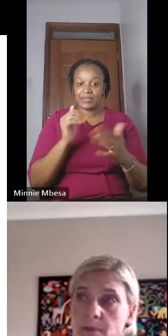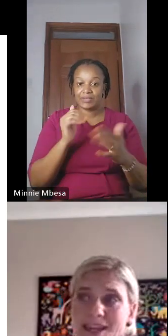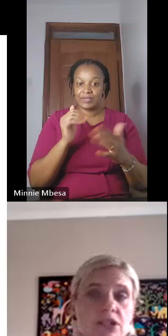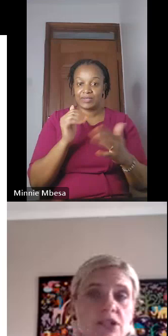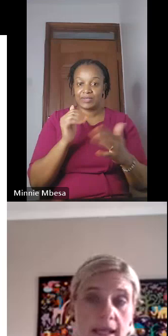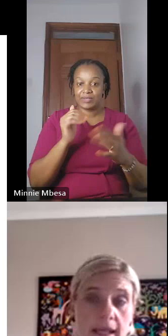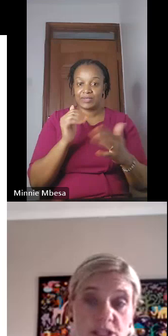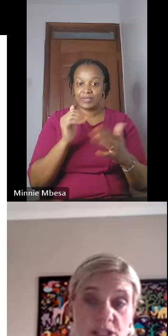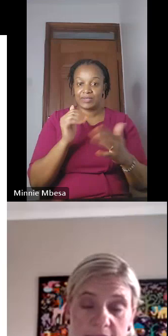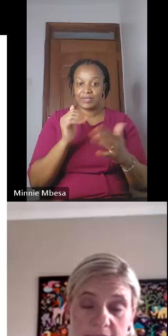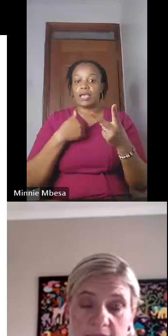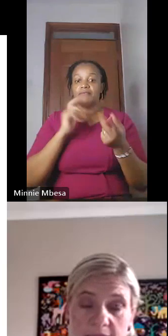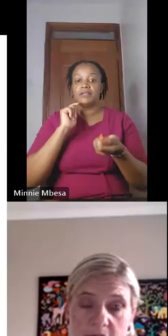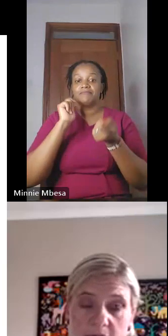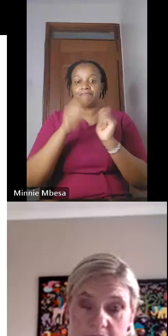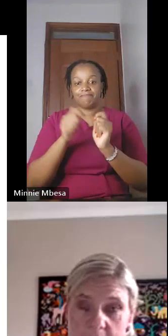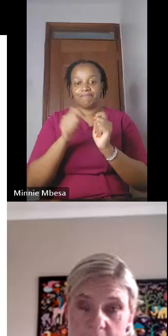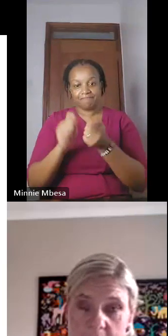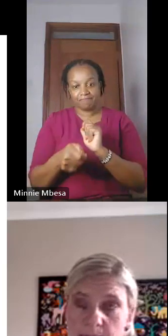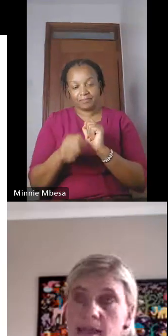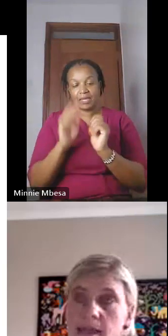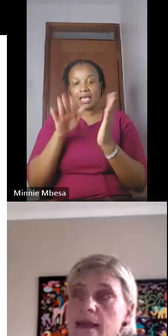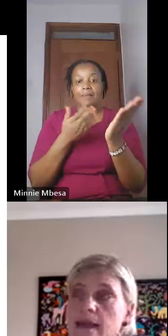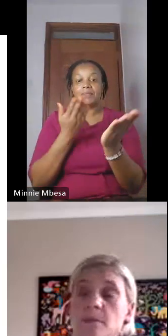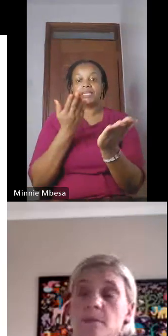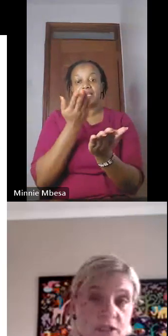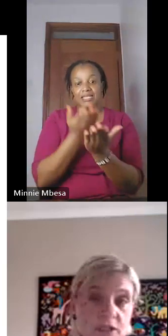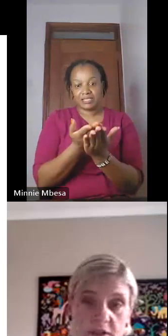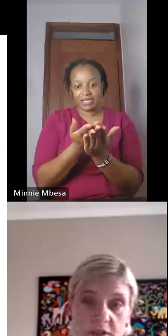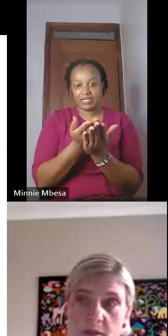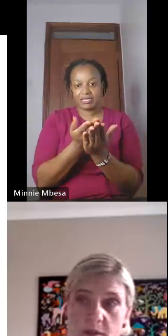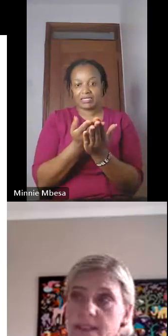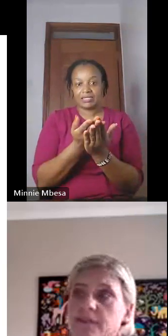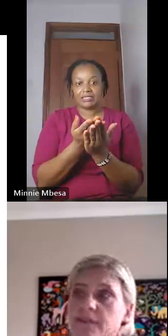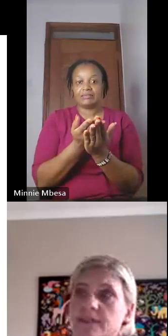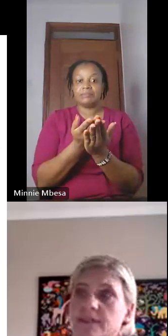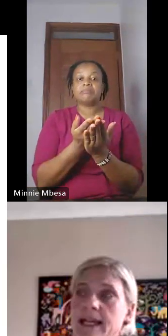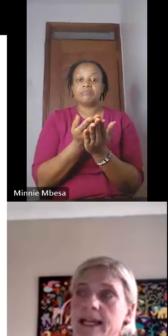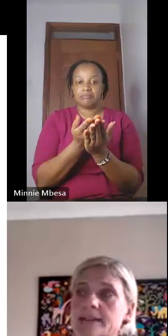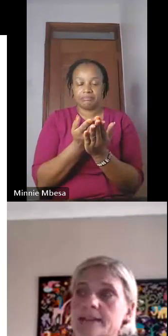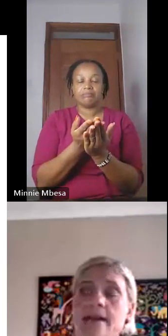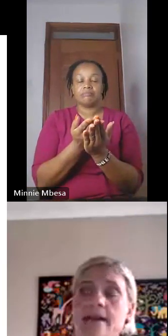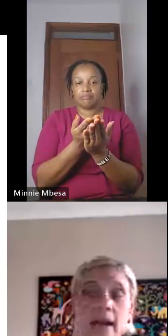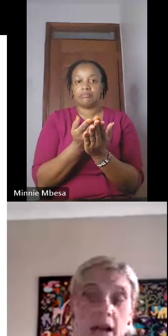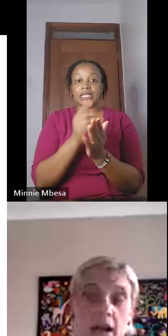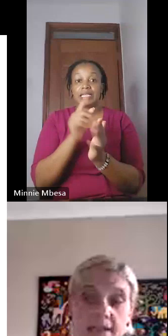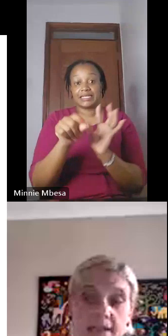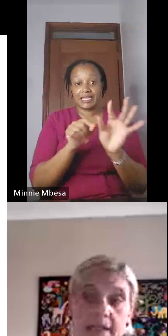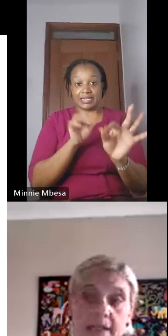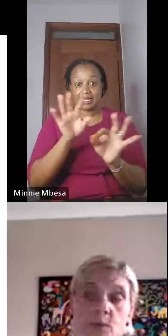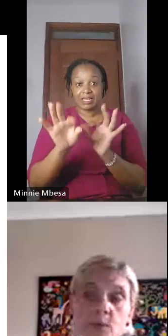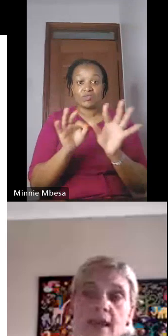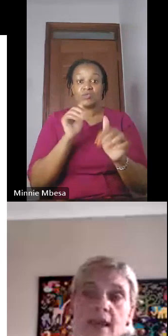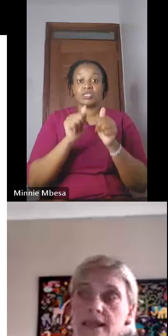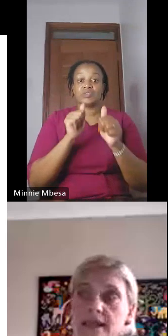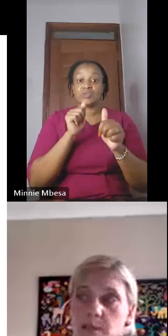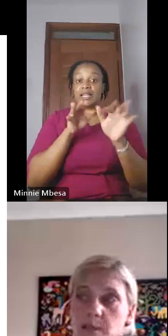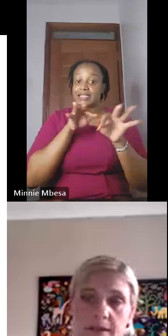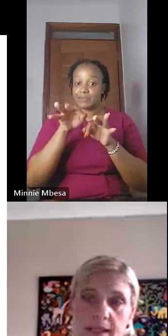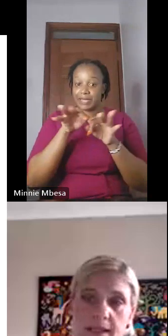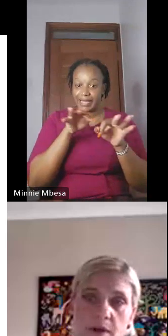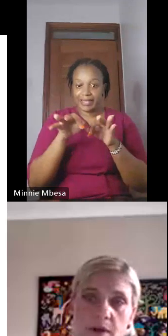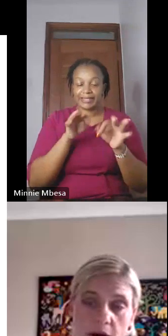our application eligibility criteria, which we'll talk about in a few slides. And lastly, we